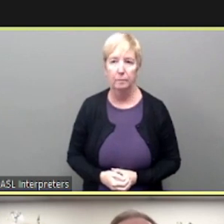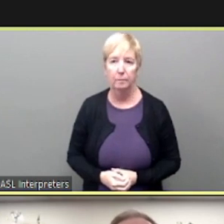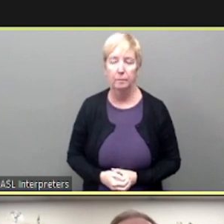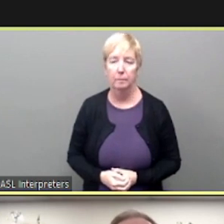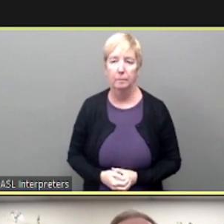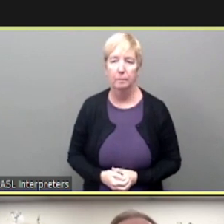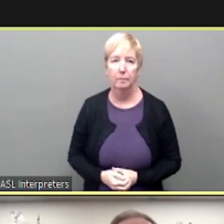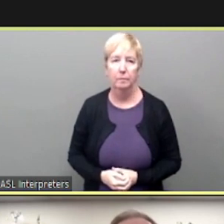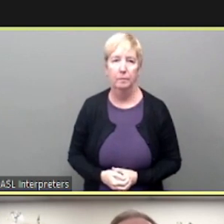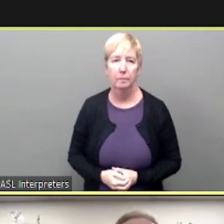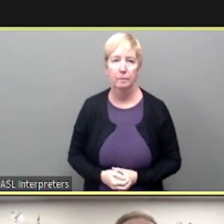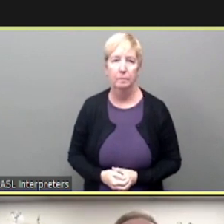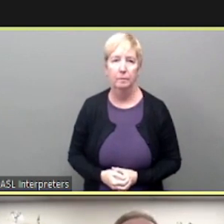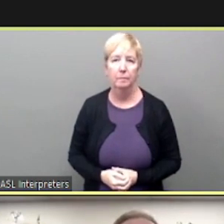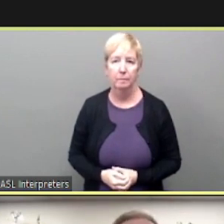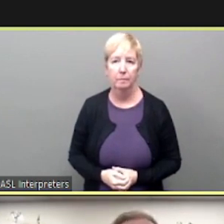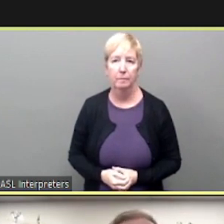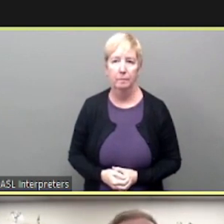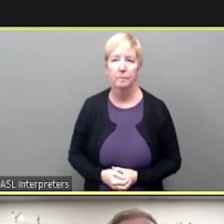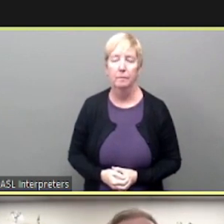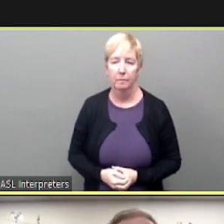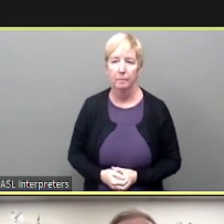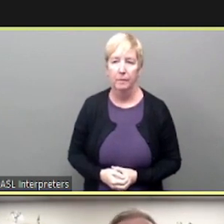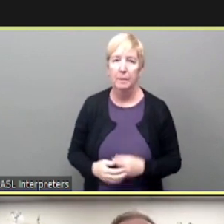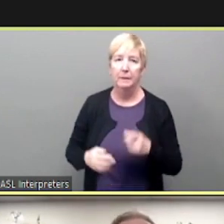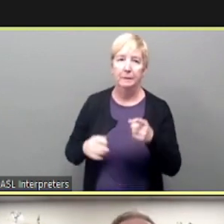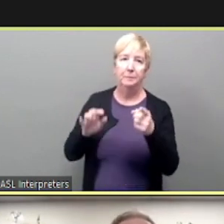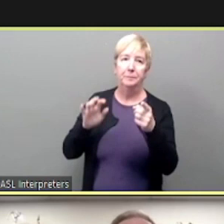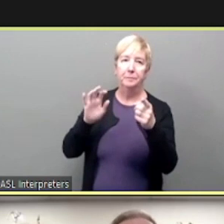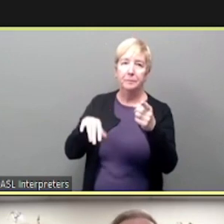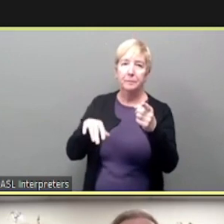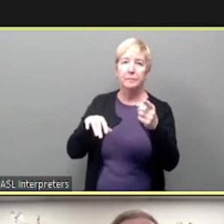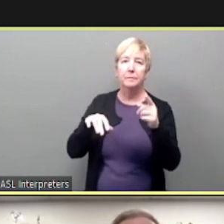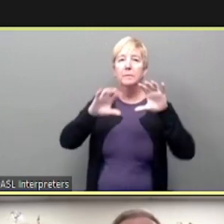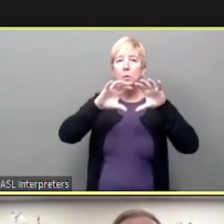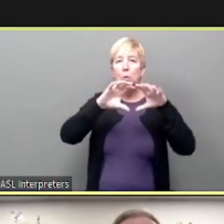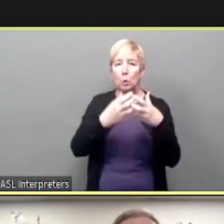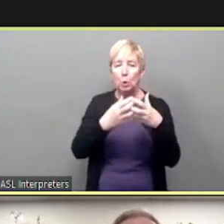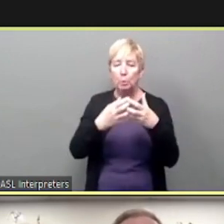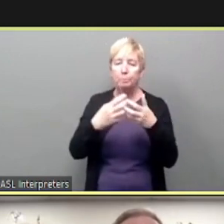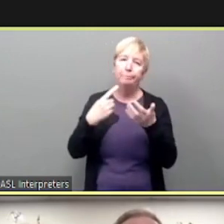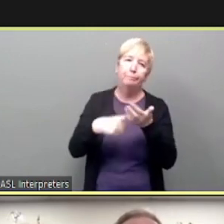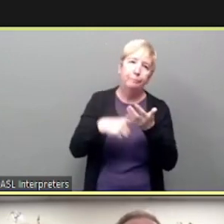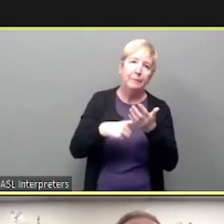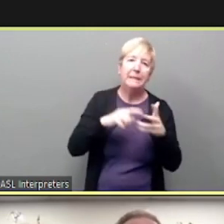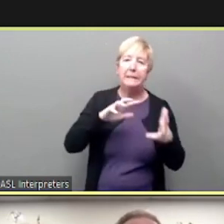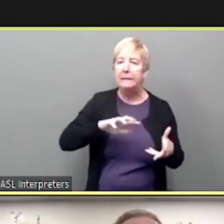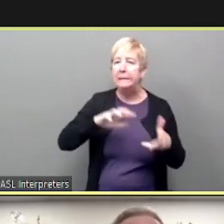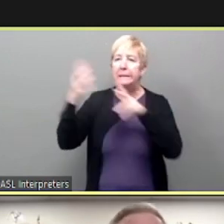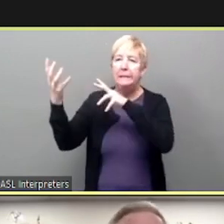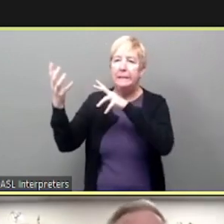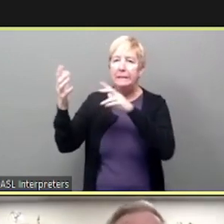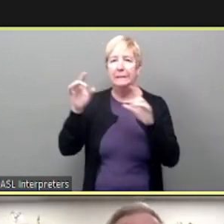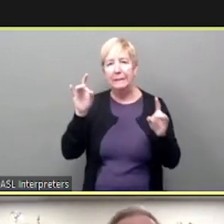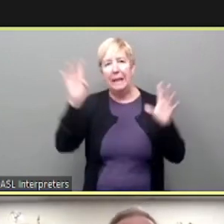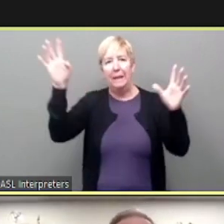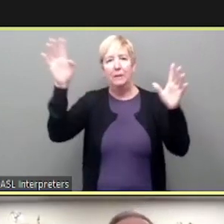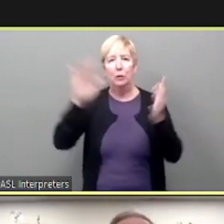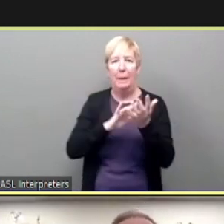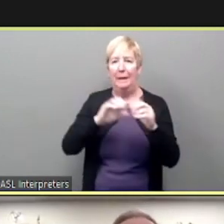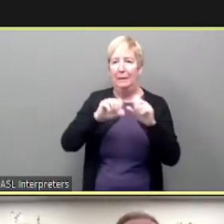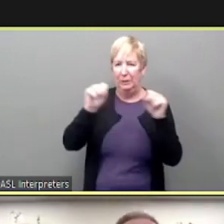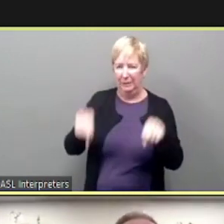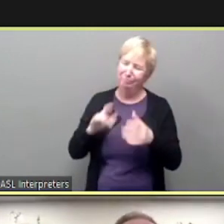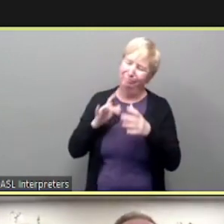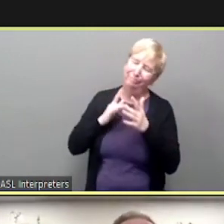federal emergency management group that deals with tornadoes and hurricanes and other things, but they're also have been a great partner